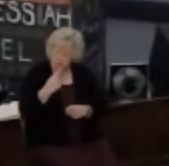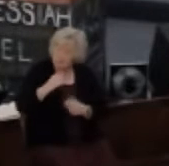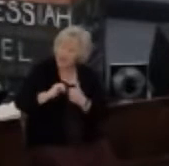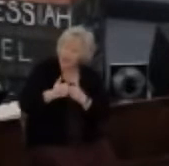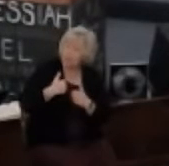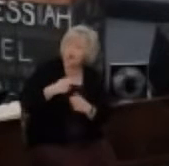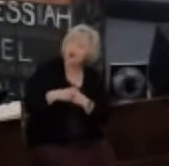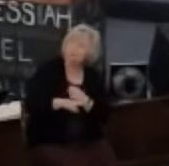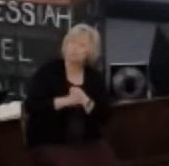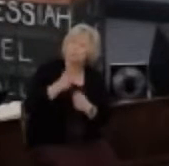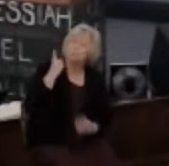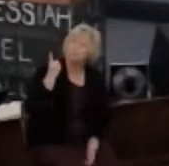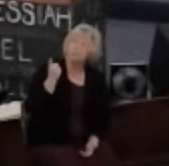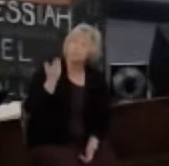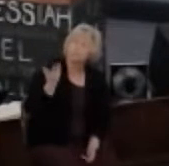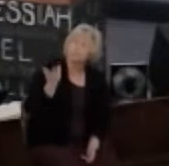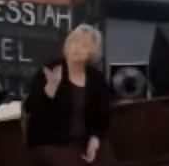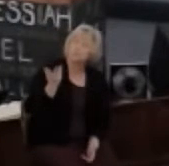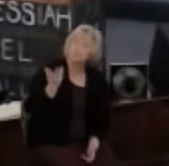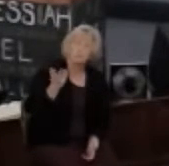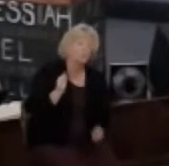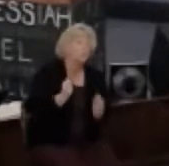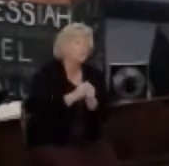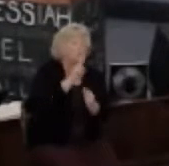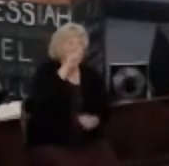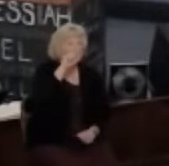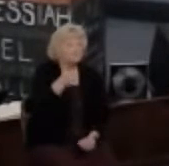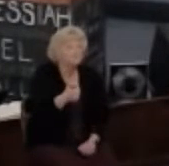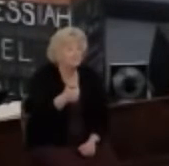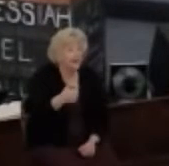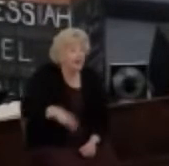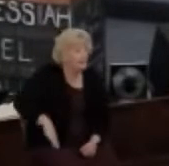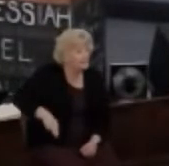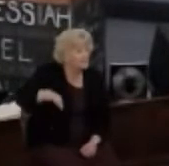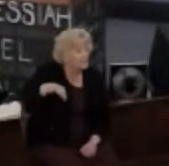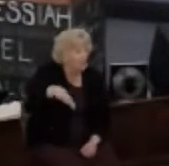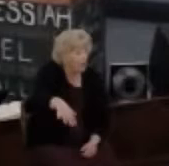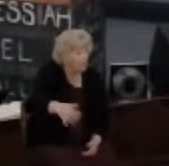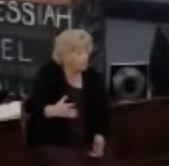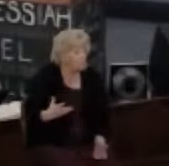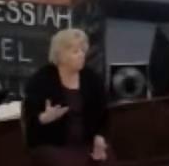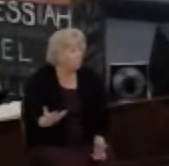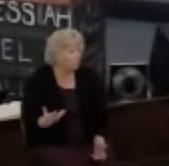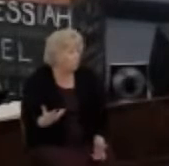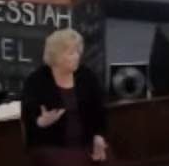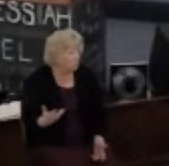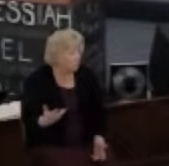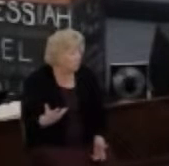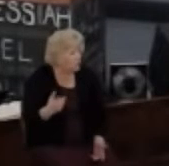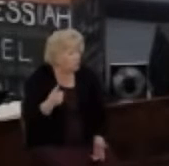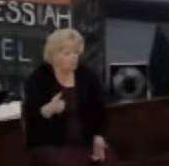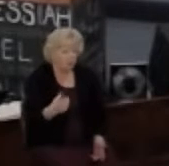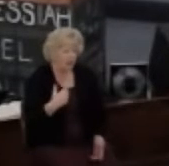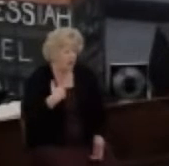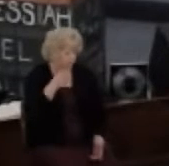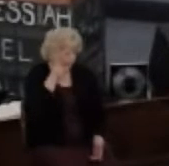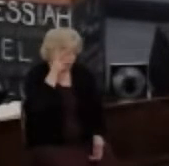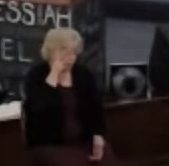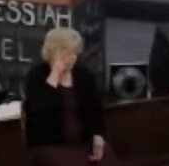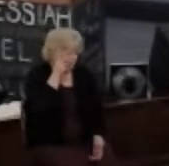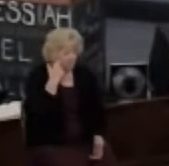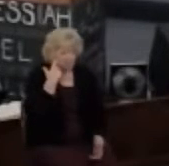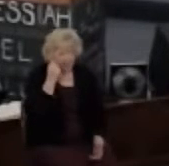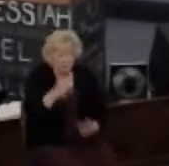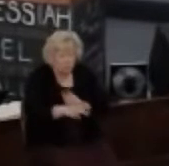how have we robbed you? In your tithes and contributions, your offerings. You are cursed with a curse, for you